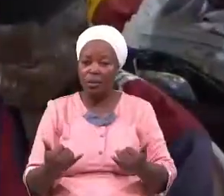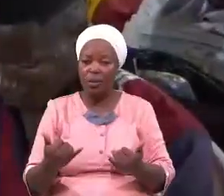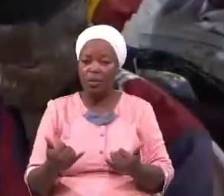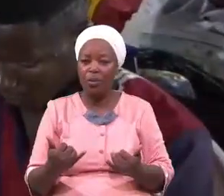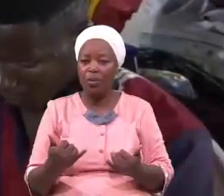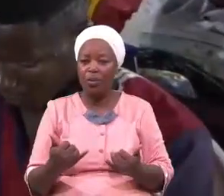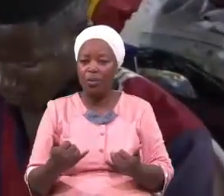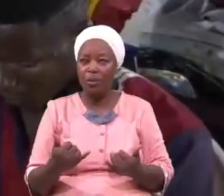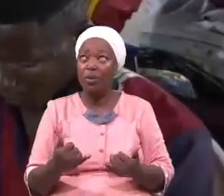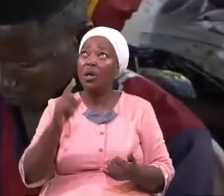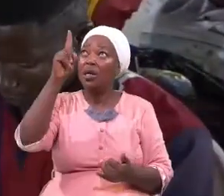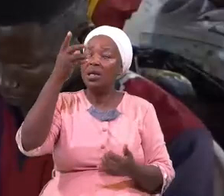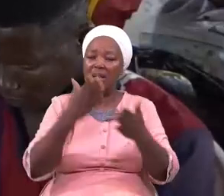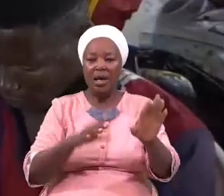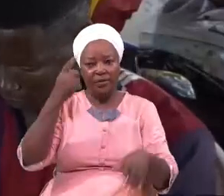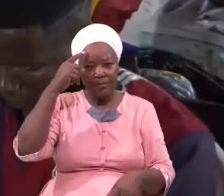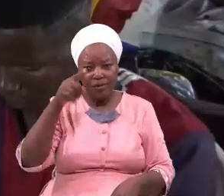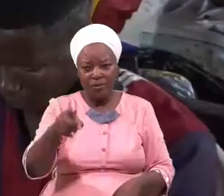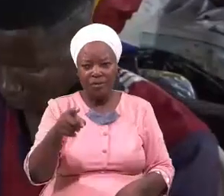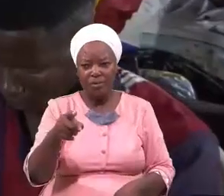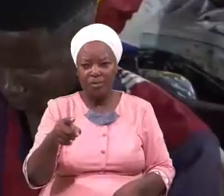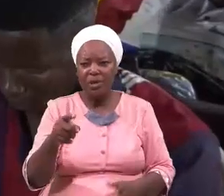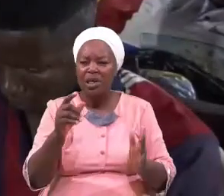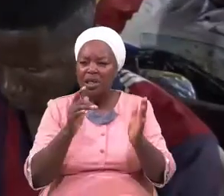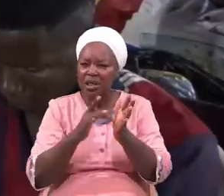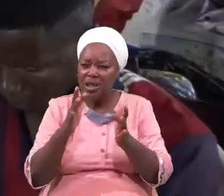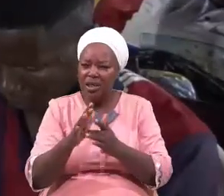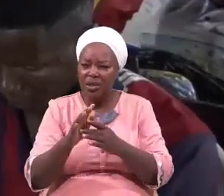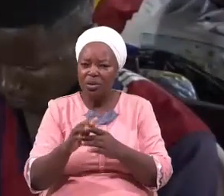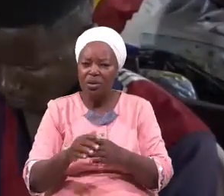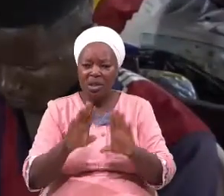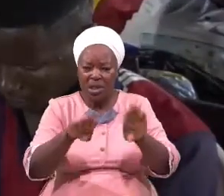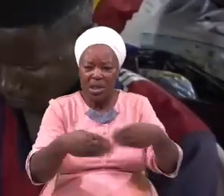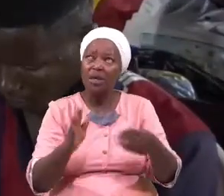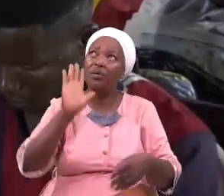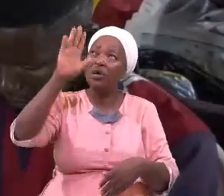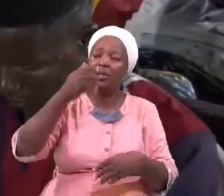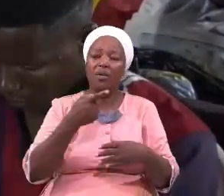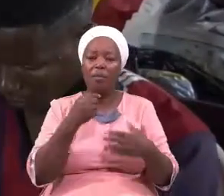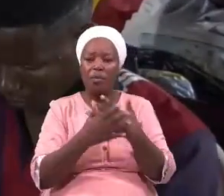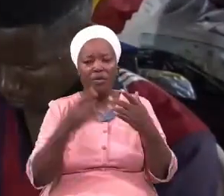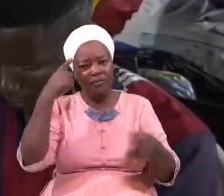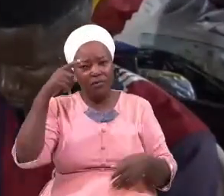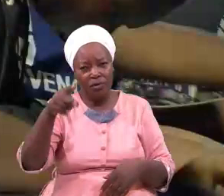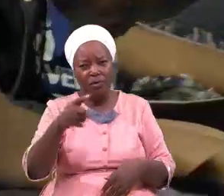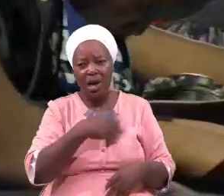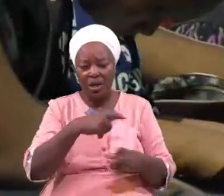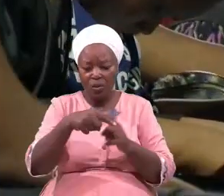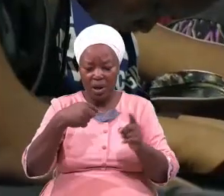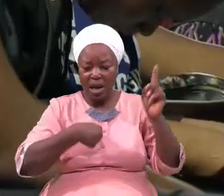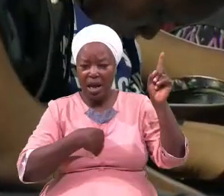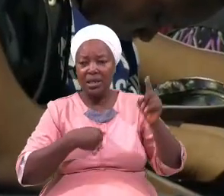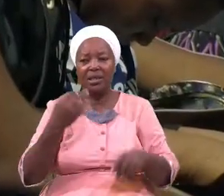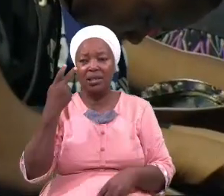He died for you. Jesus shed his blood for you. And when I see the blood, I